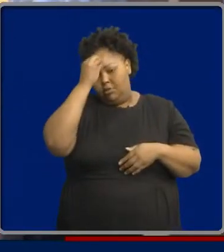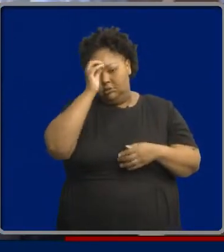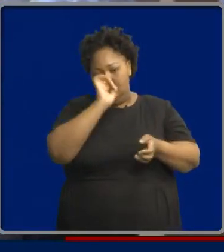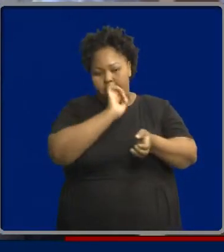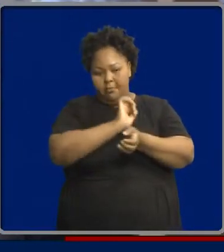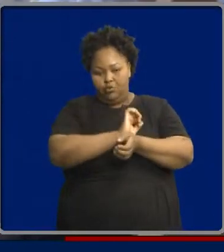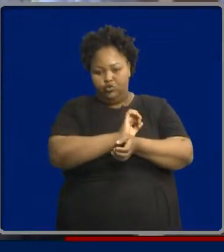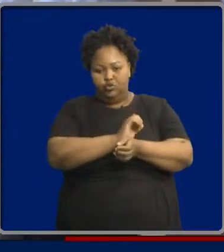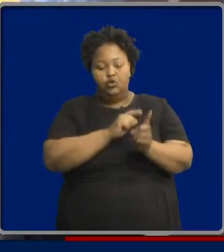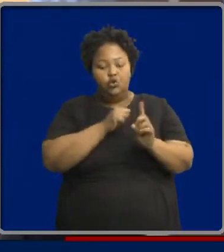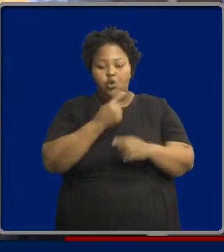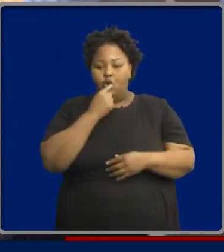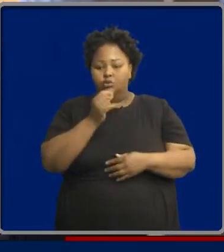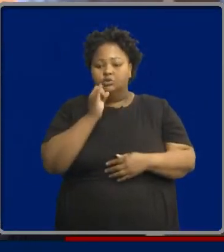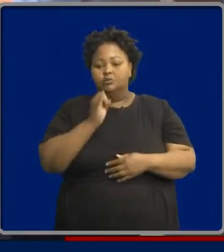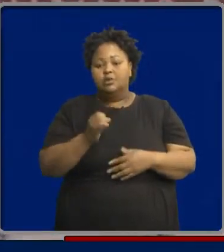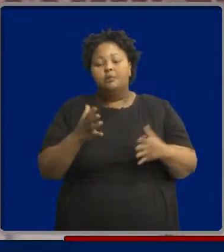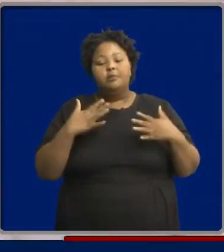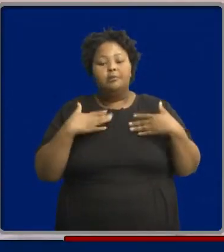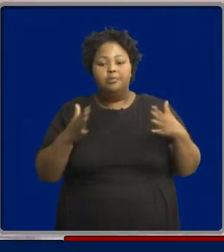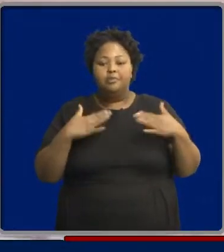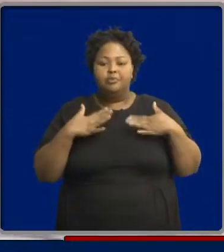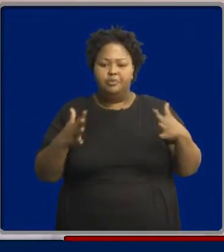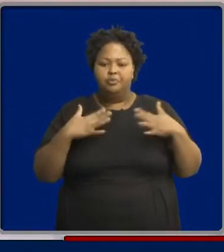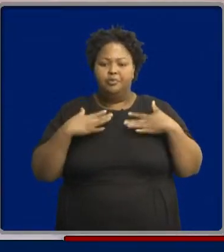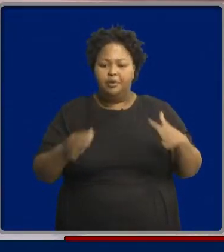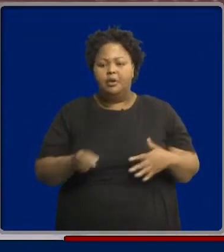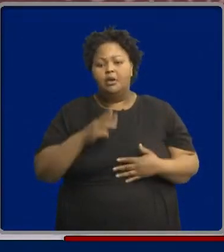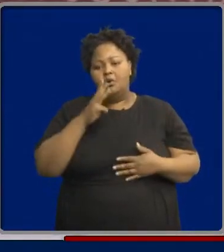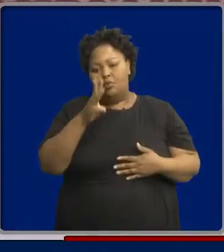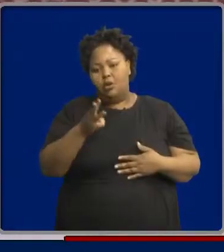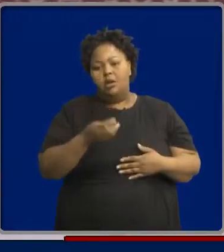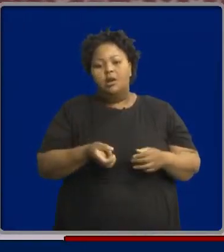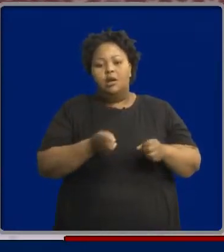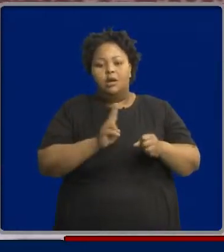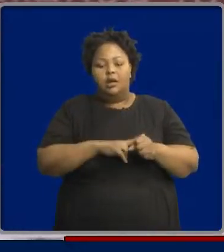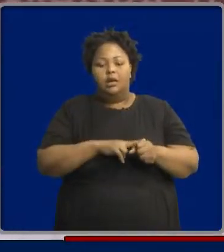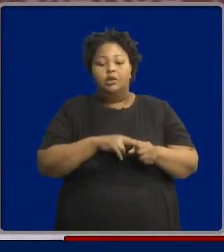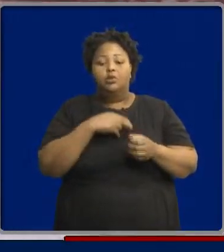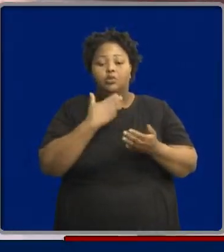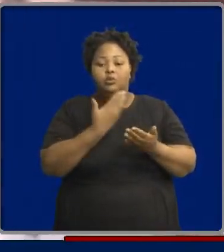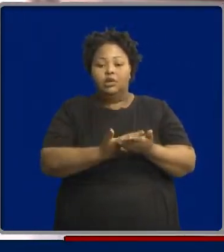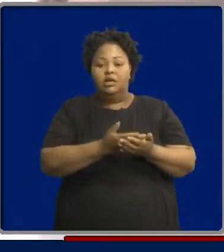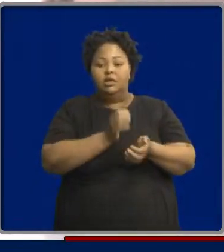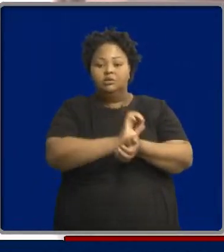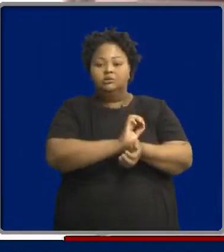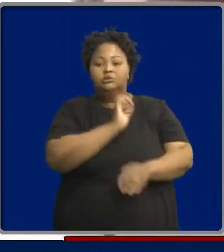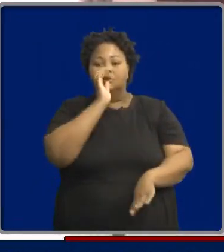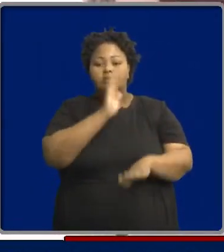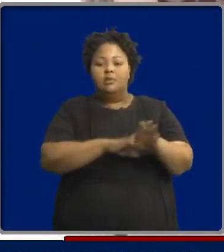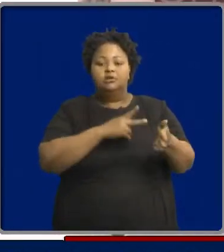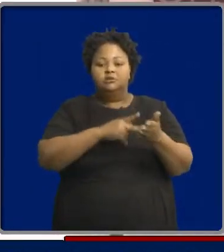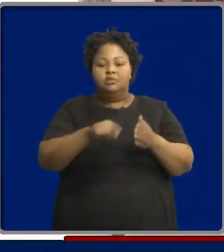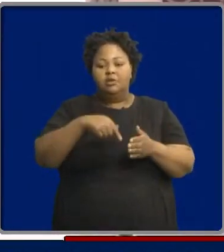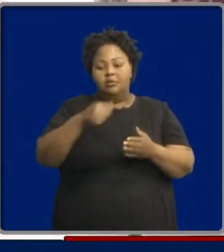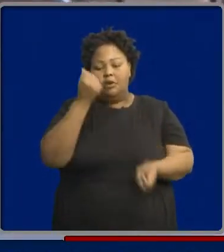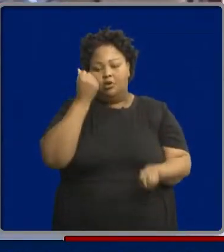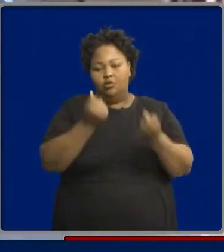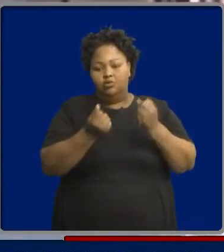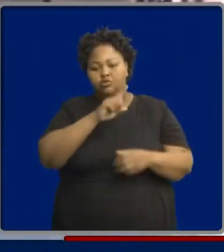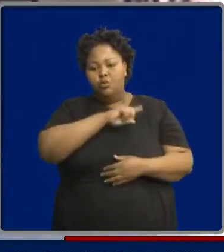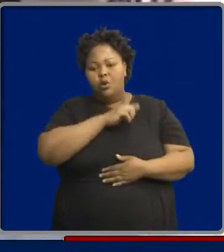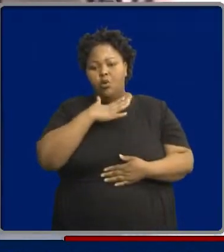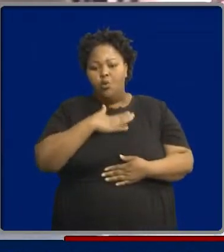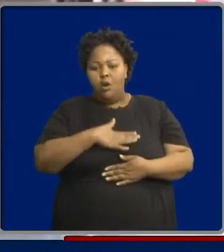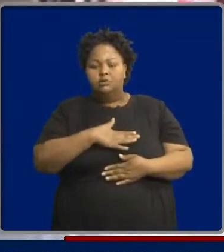plead not guilty when the trial begins. He has applied for bail, stating that he needs to raise money so that he can